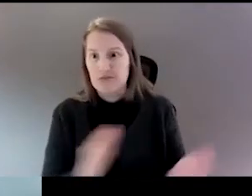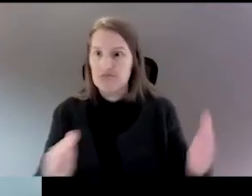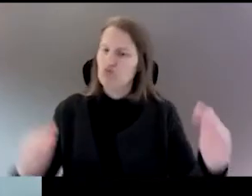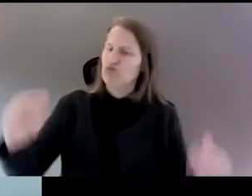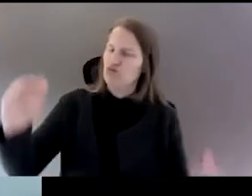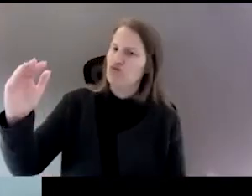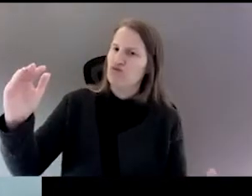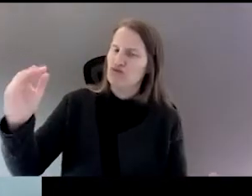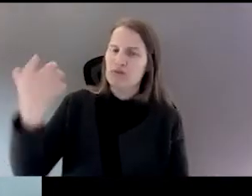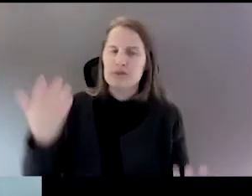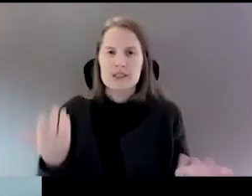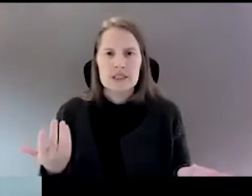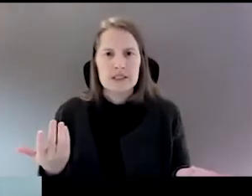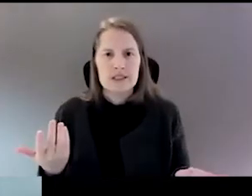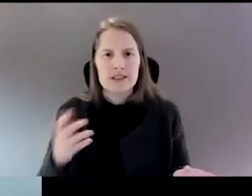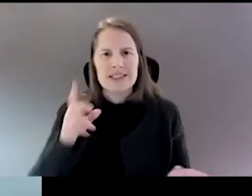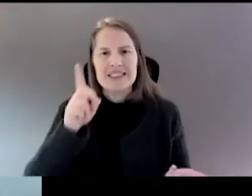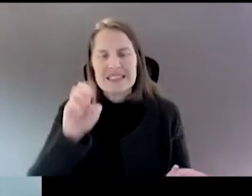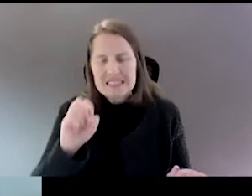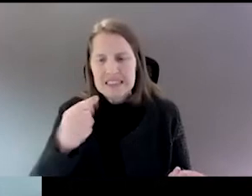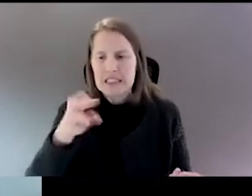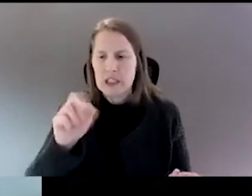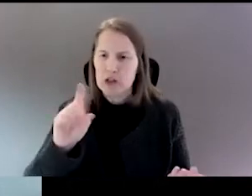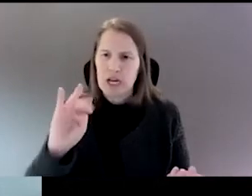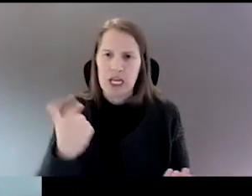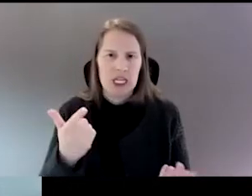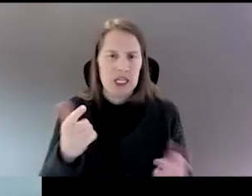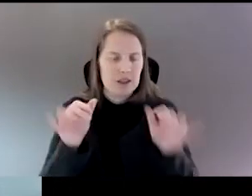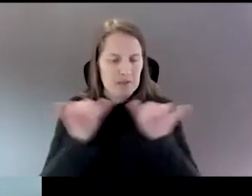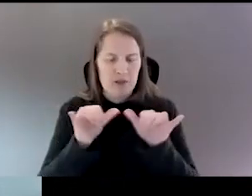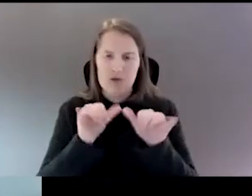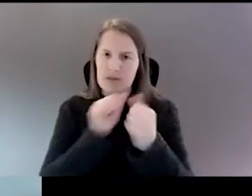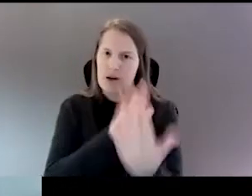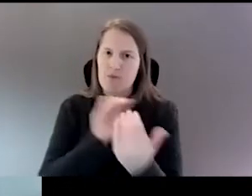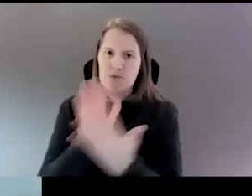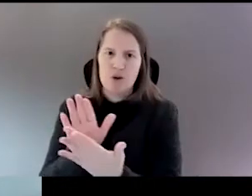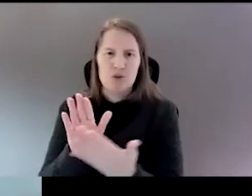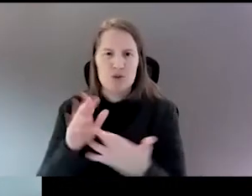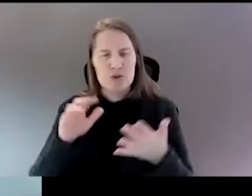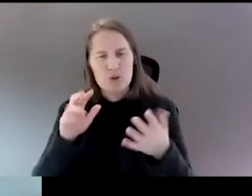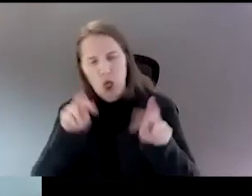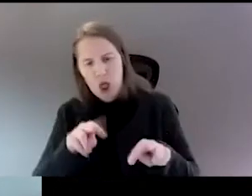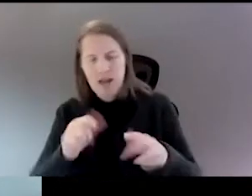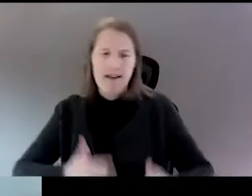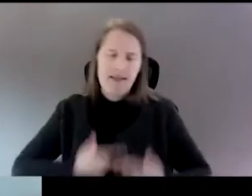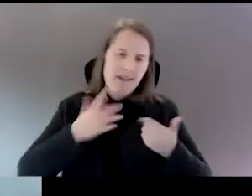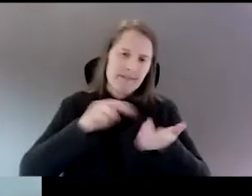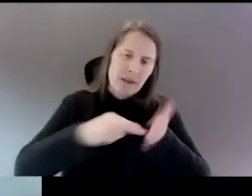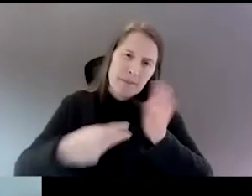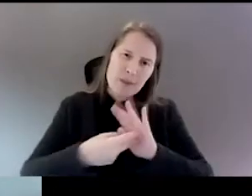a degrading way of measuring life and purpose when we all are